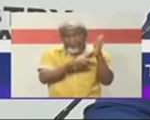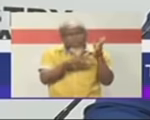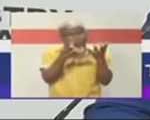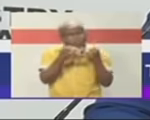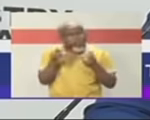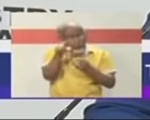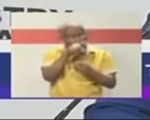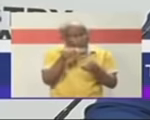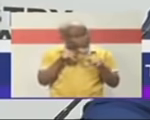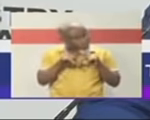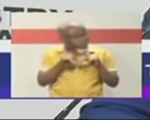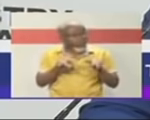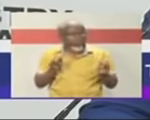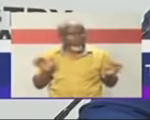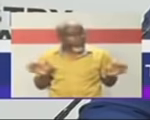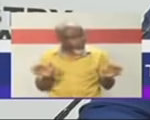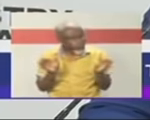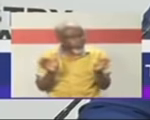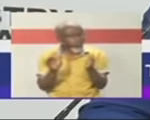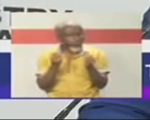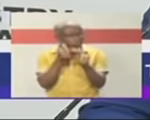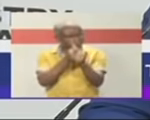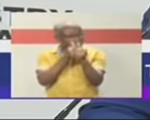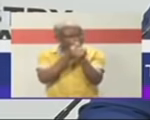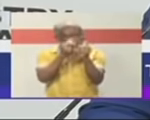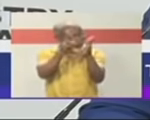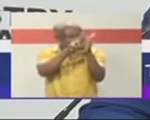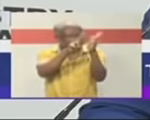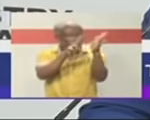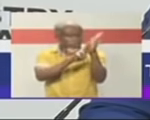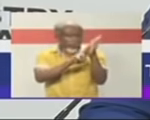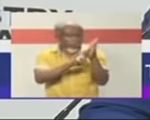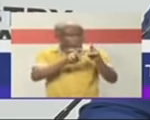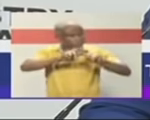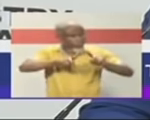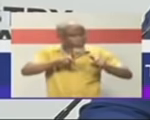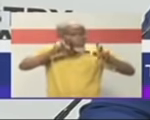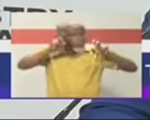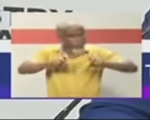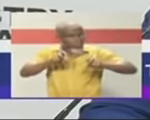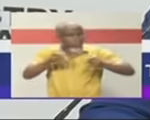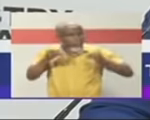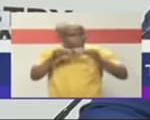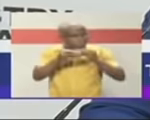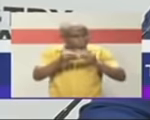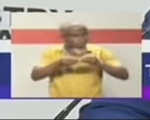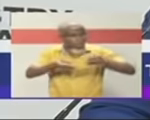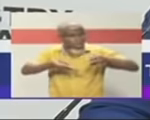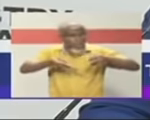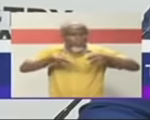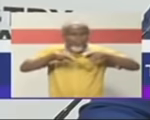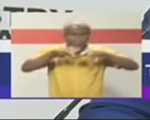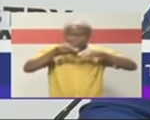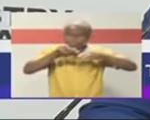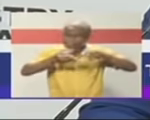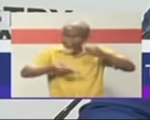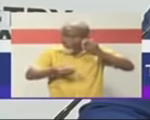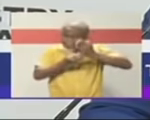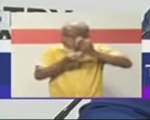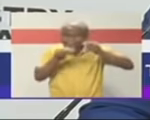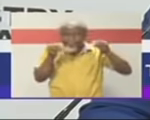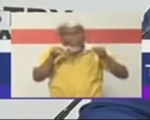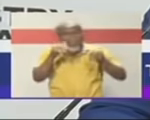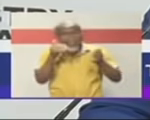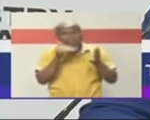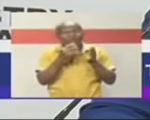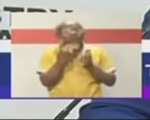to comply with these measures. However, we need that additional layer of care, and that is vaccination. We urge you